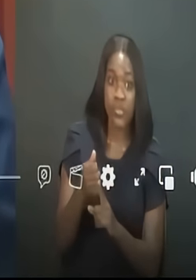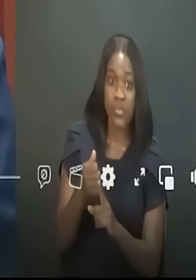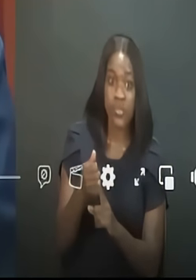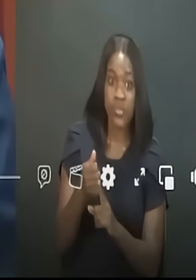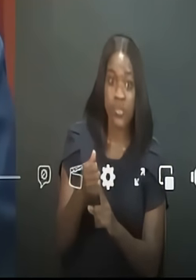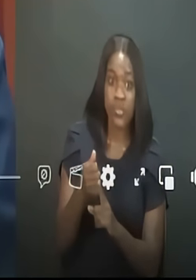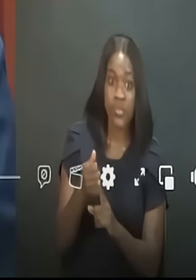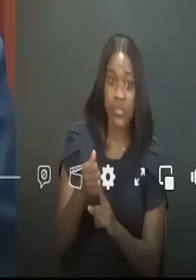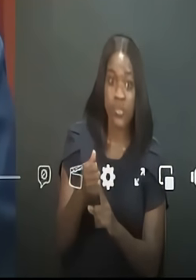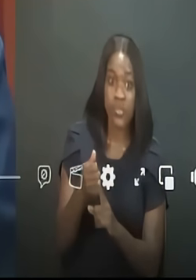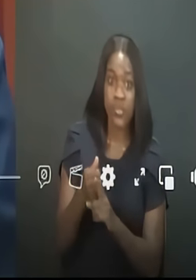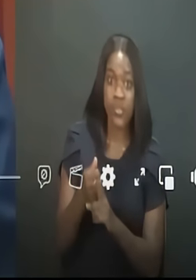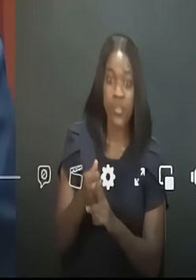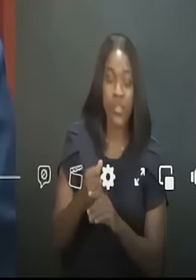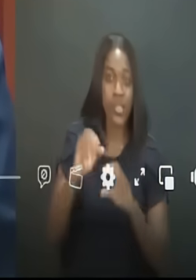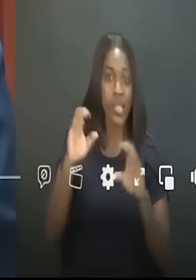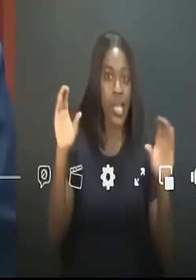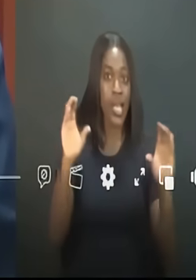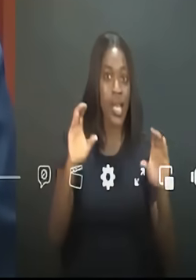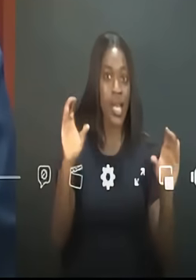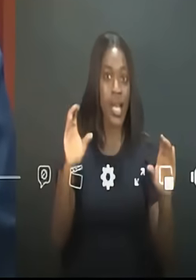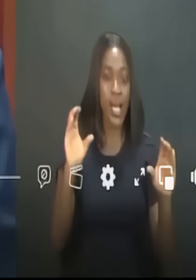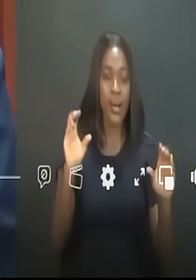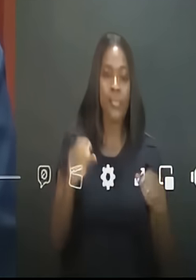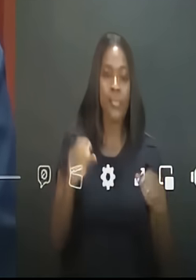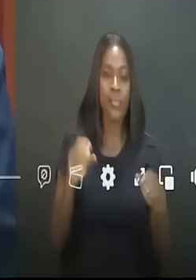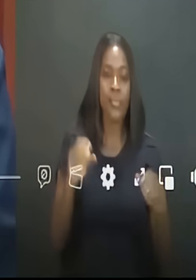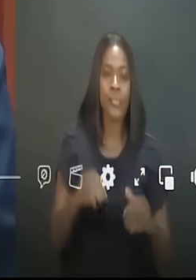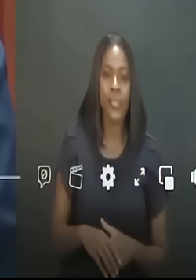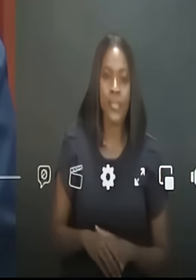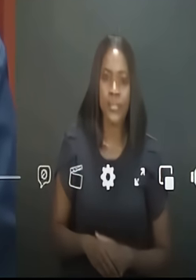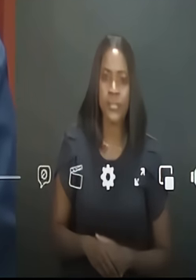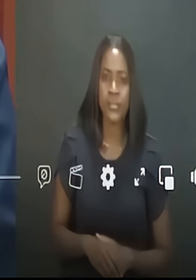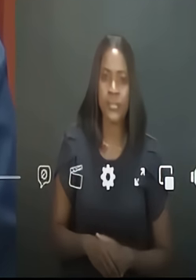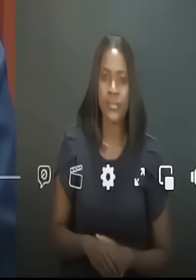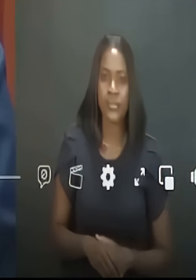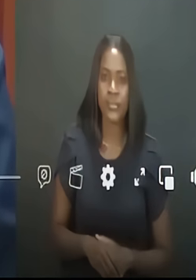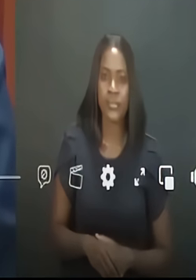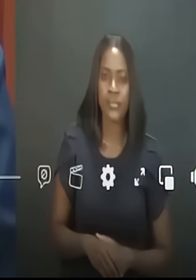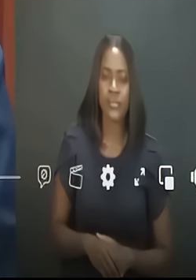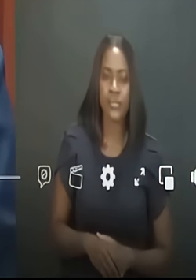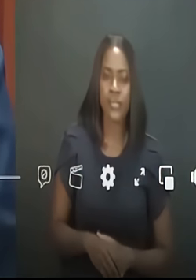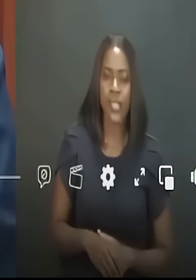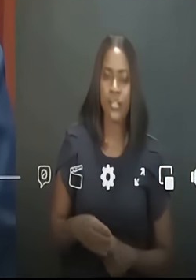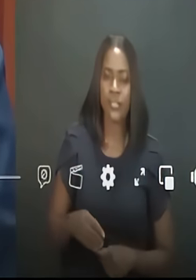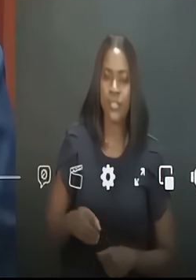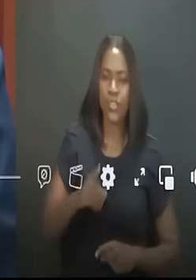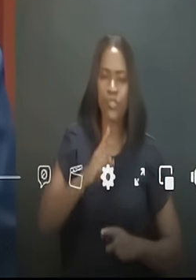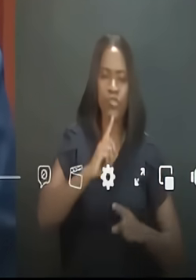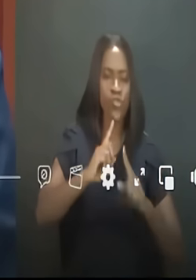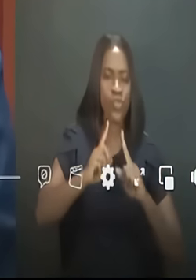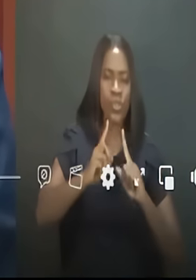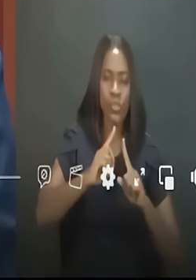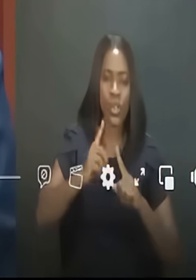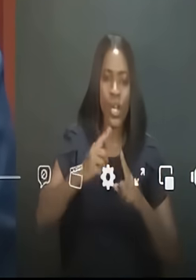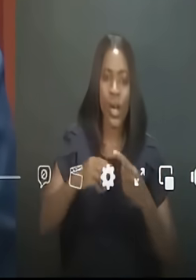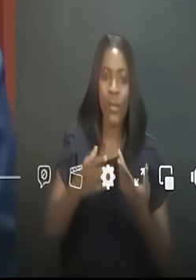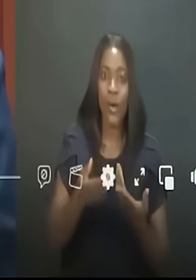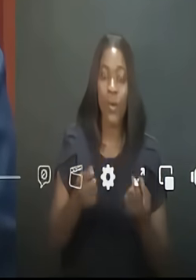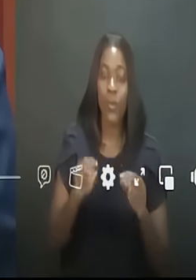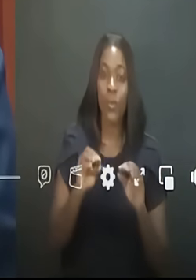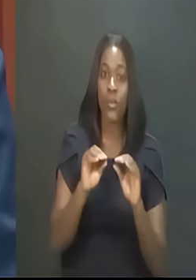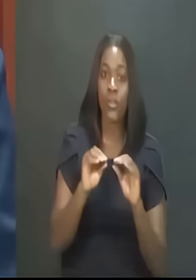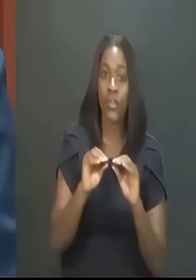where he was boasting of how, whilst in office as an MPP